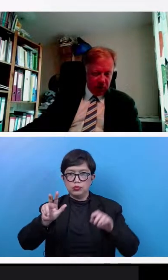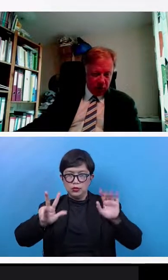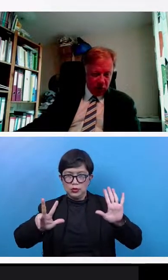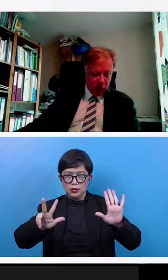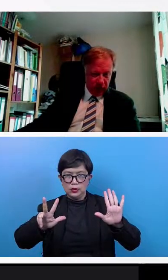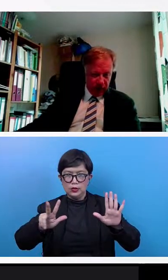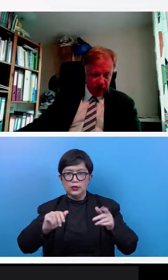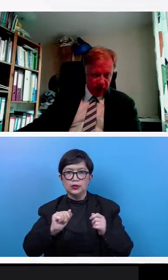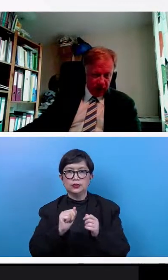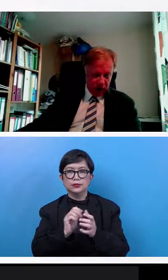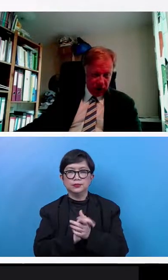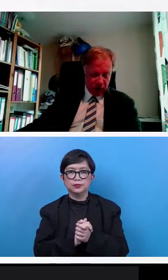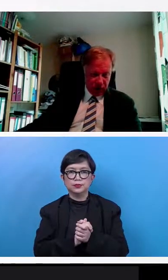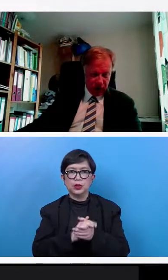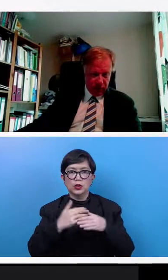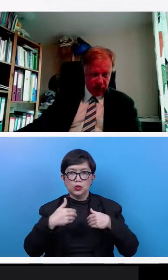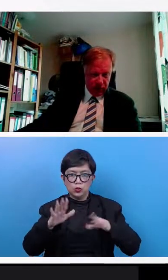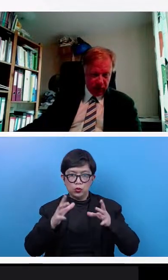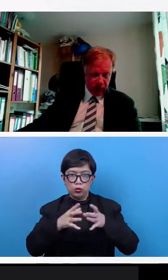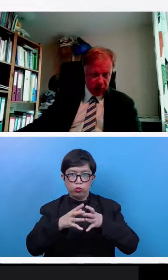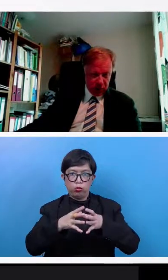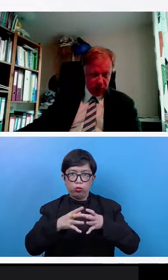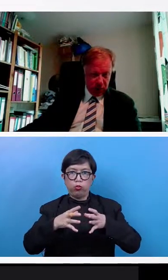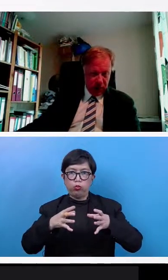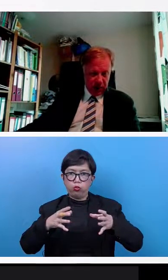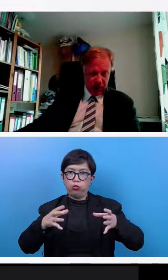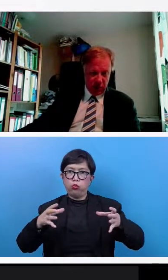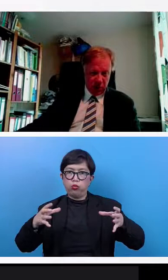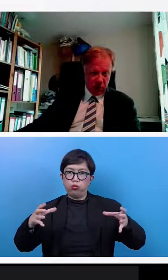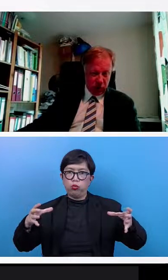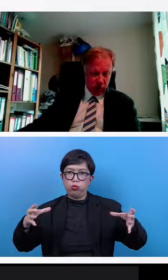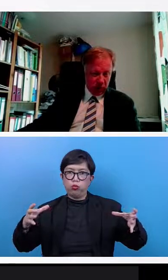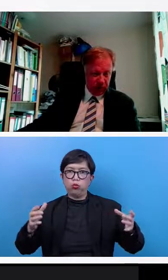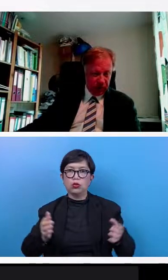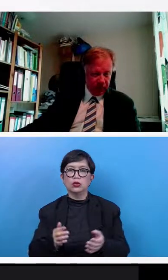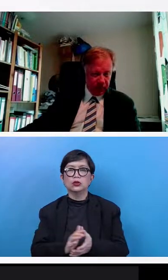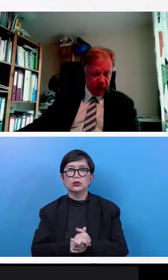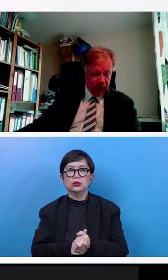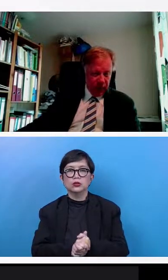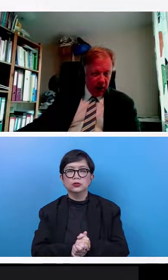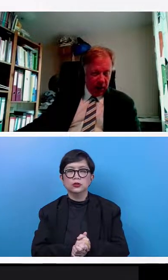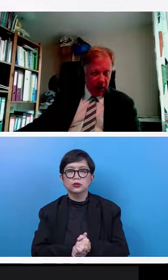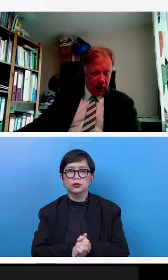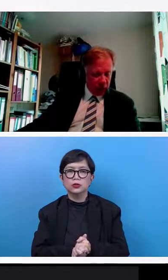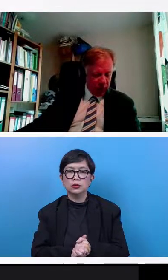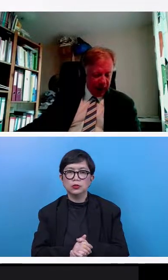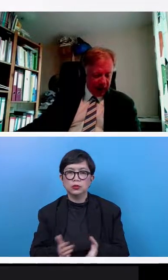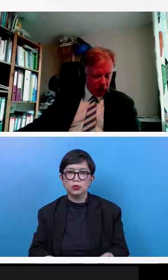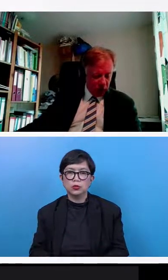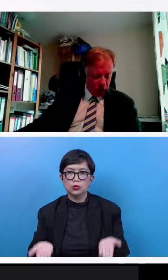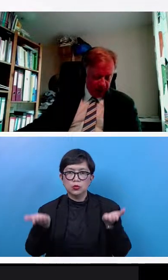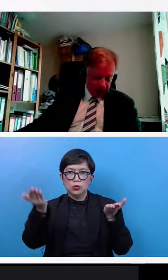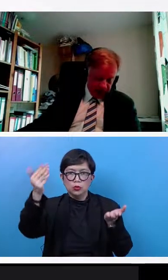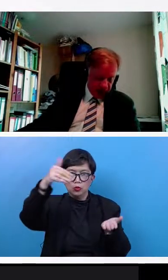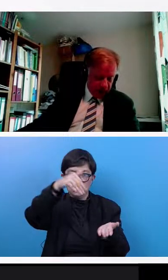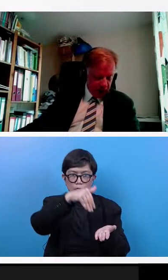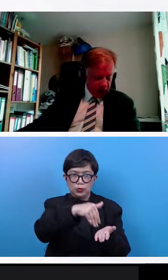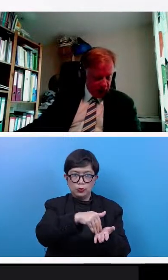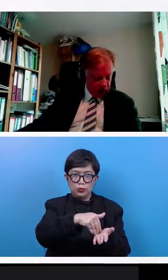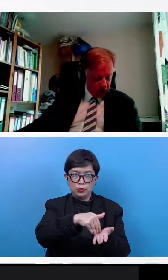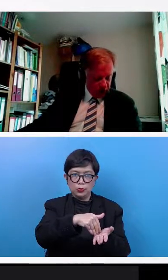developed the COVID-19 Recovery Needs Assessment tool. It was based on